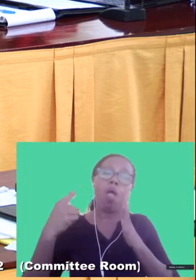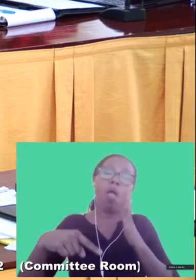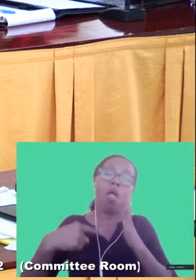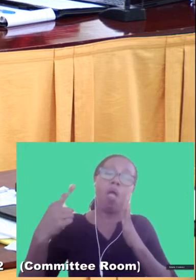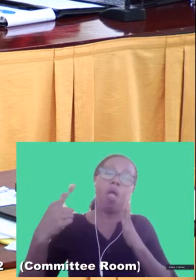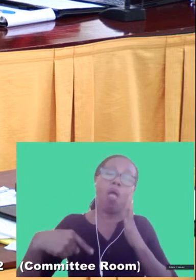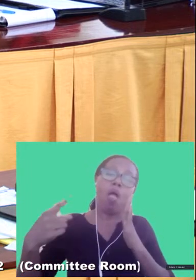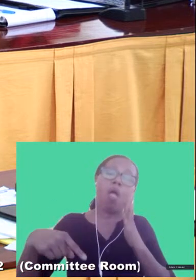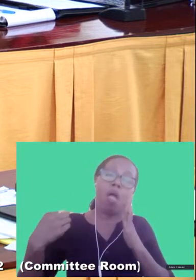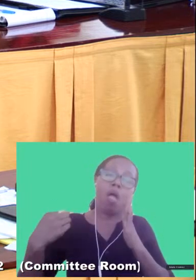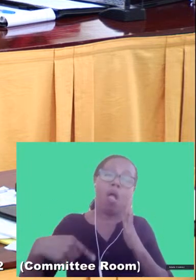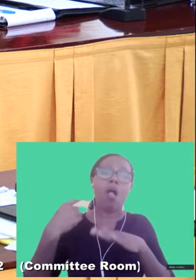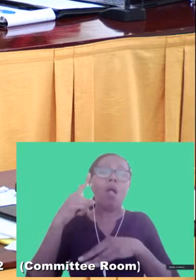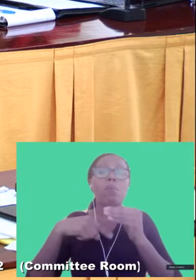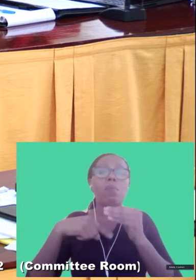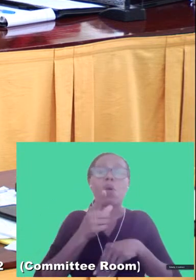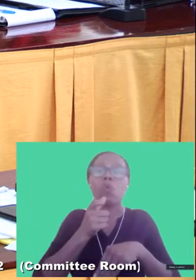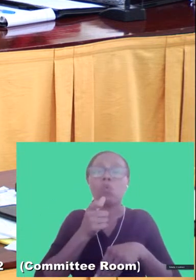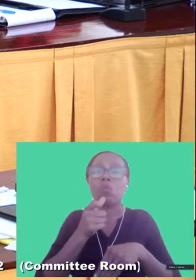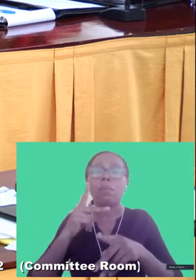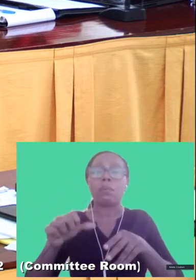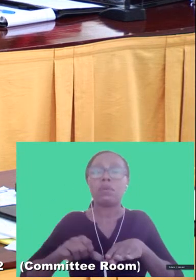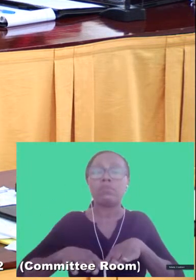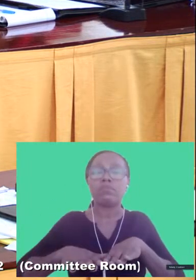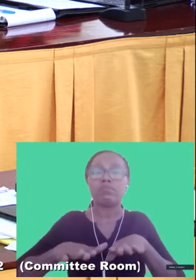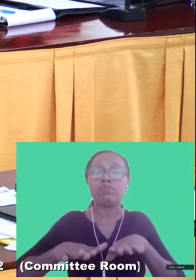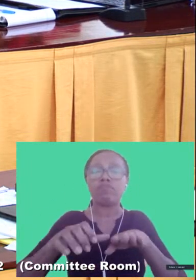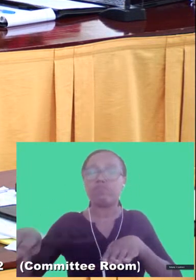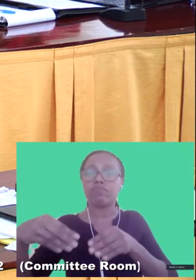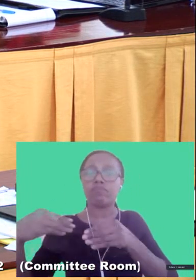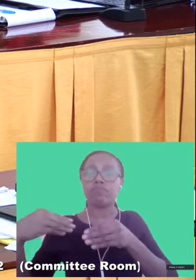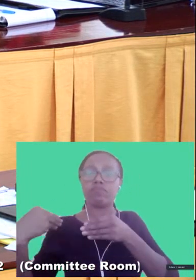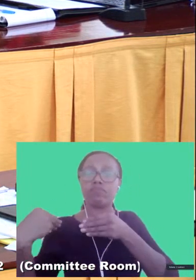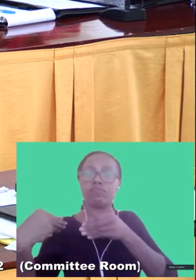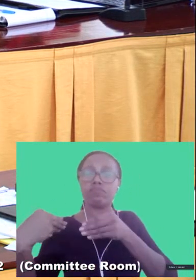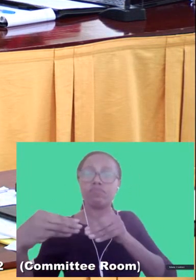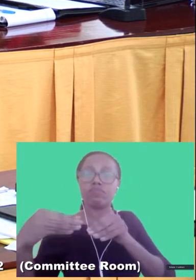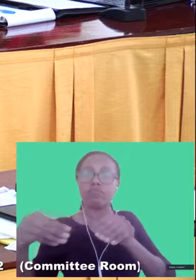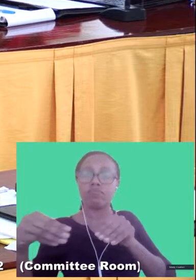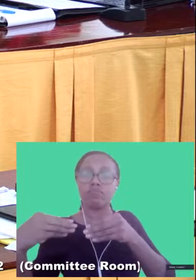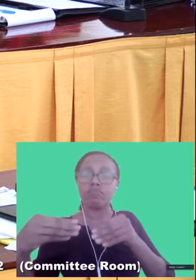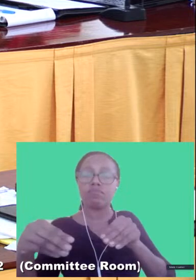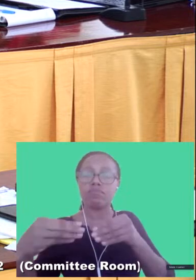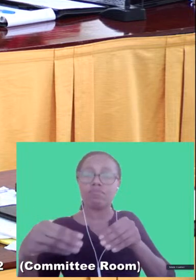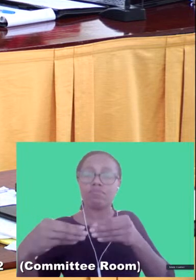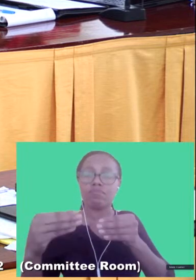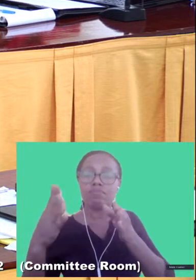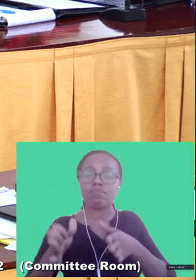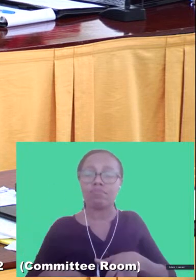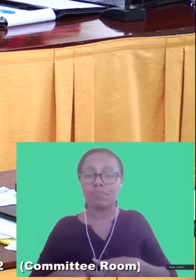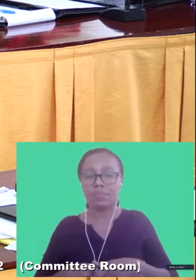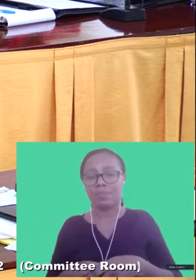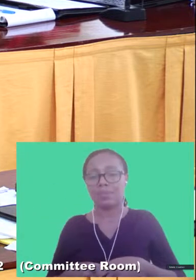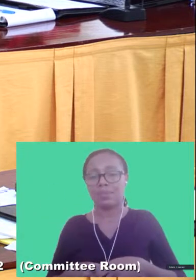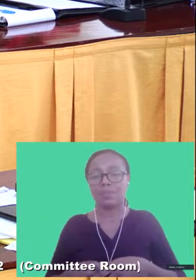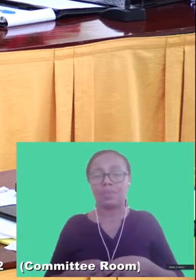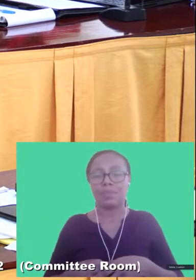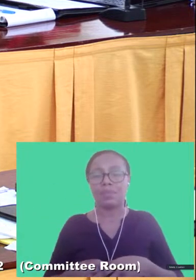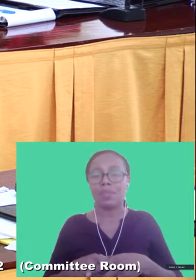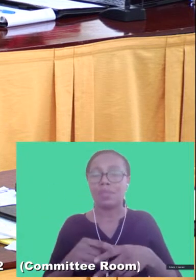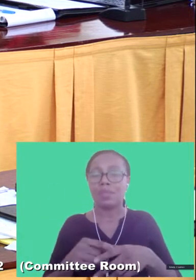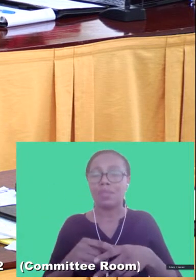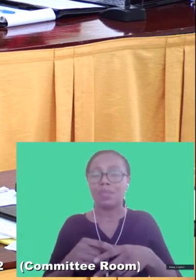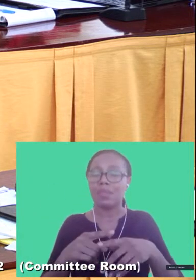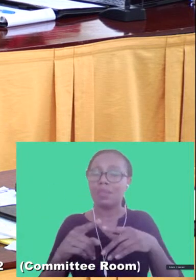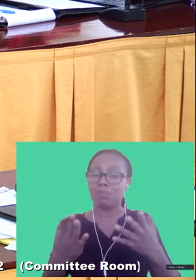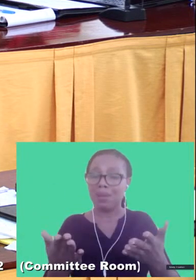set of circumstances which have been less than dignified for people to work in, and have